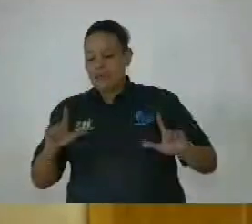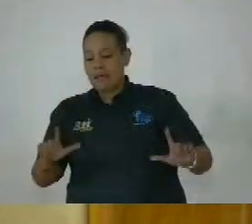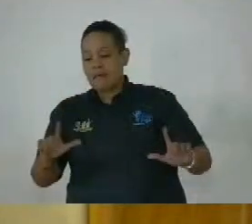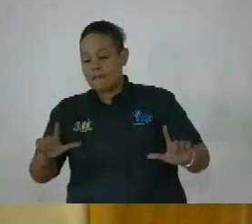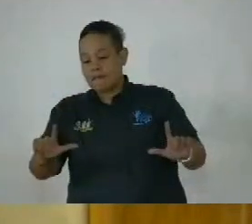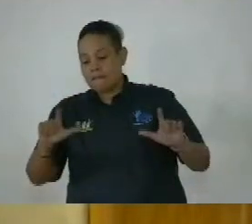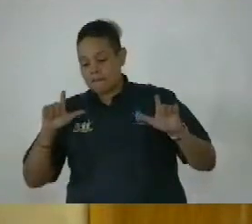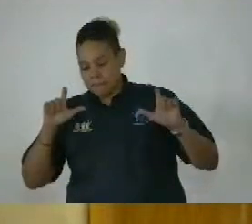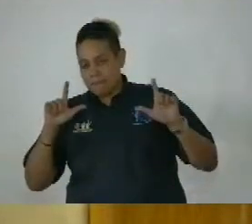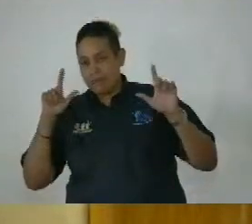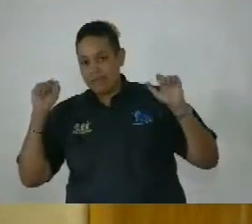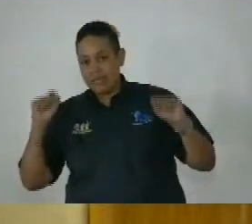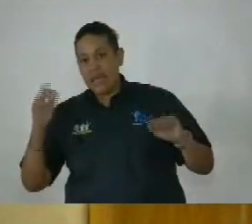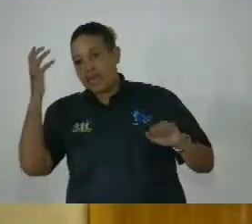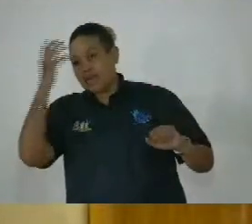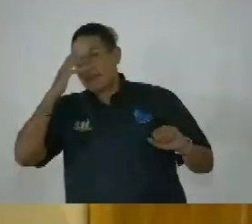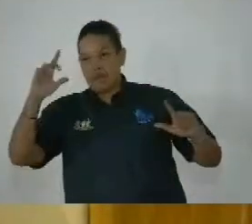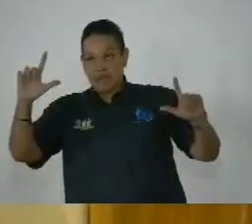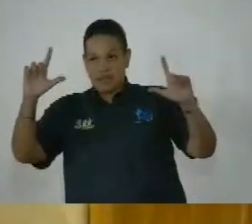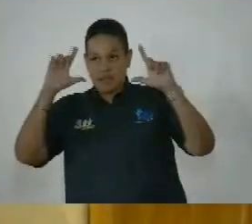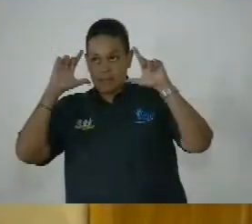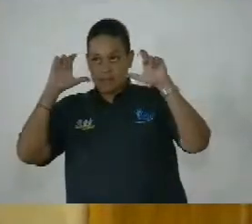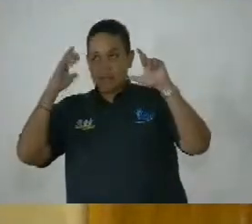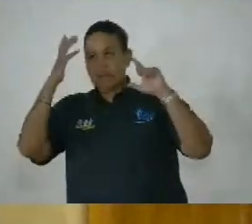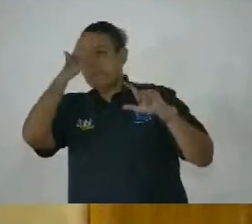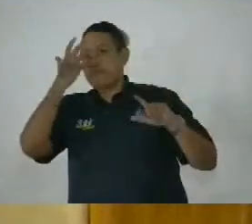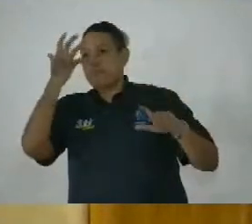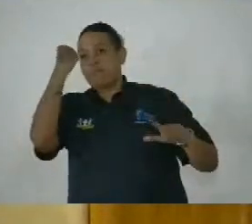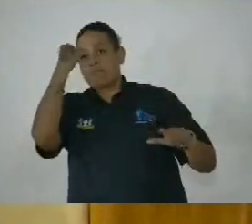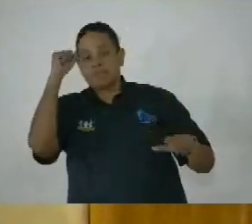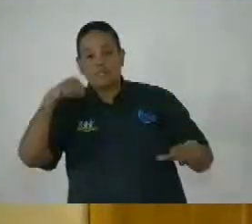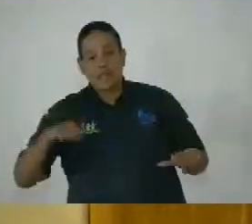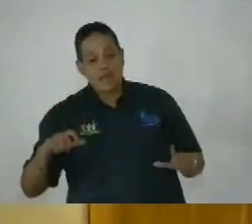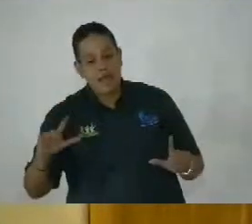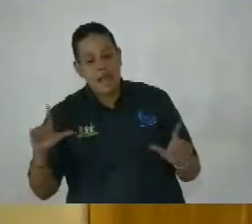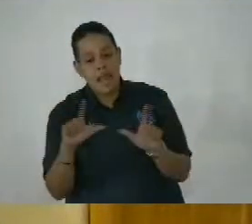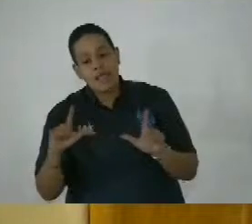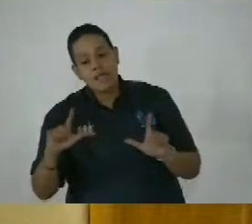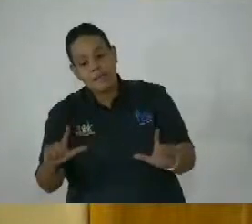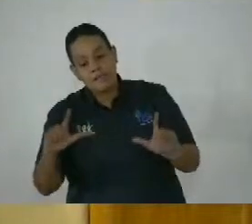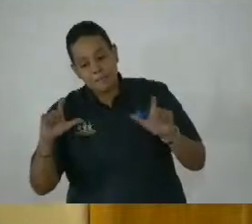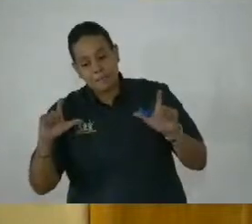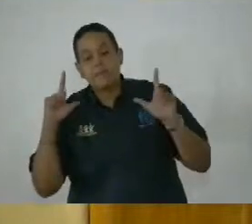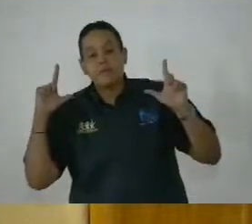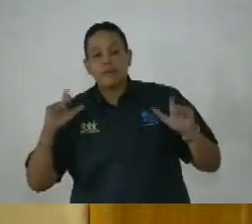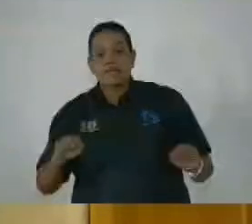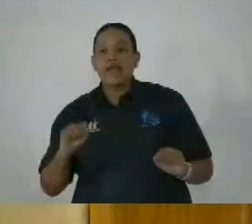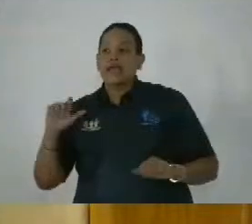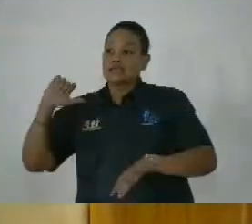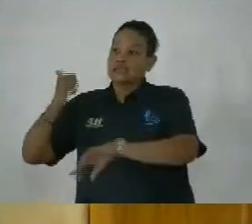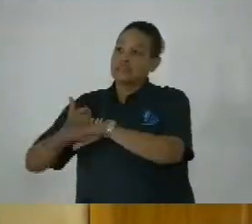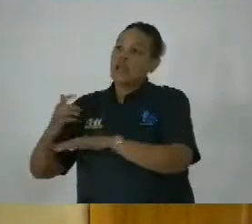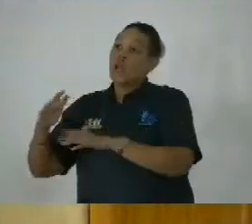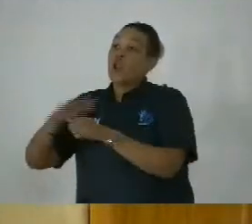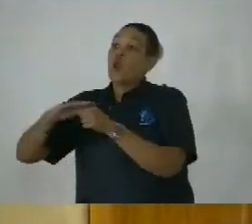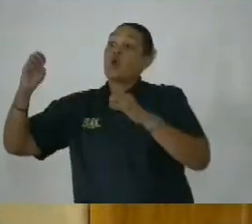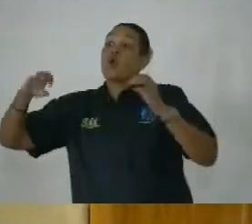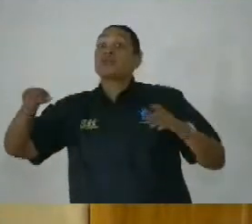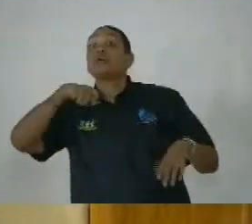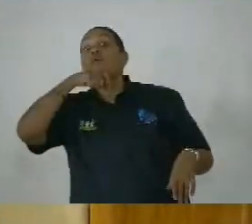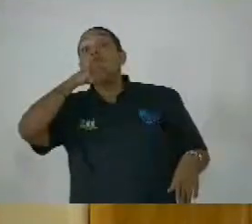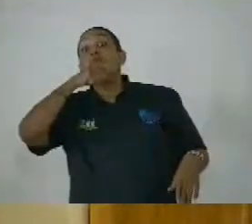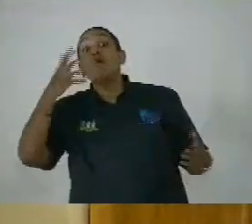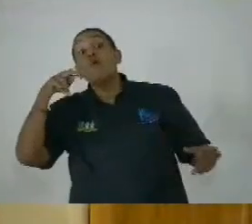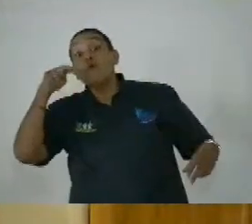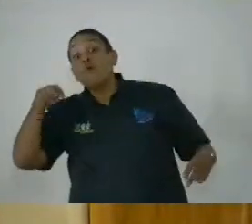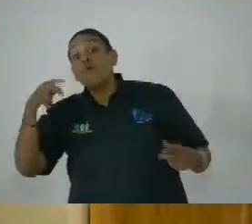recognition capacity. They'll have facial recognition capacity. And therefore you can place them at strategic locations that not only monitor what is